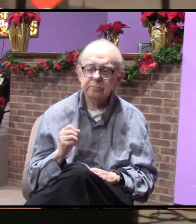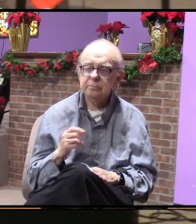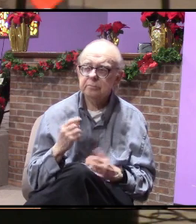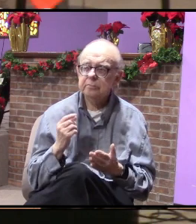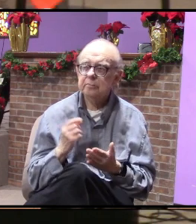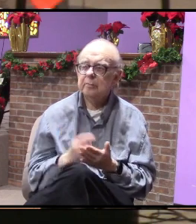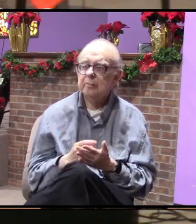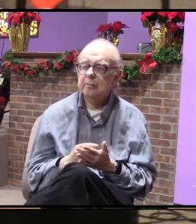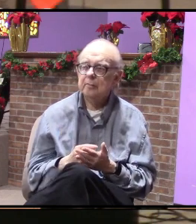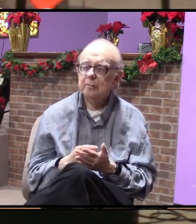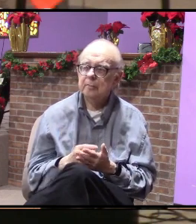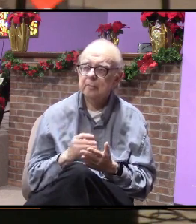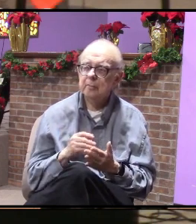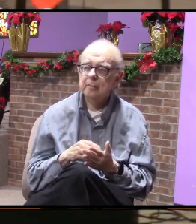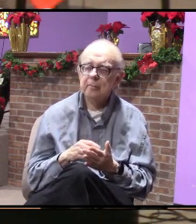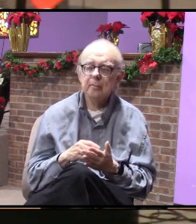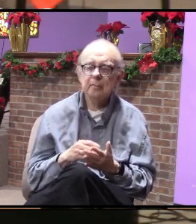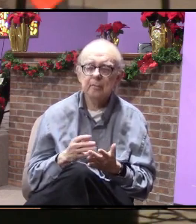graduating at